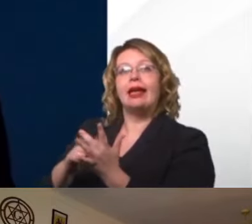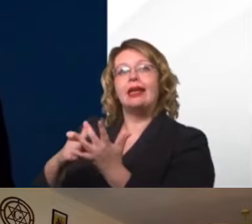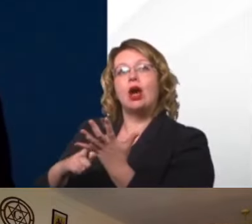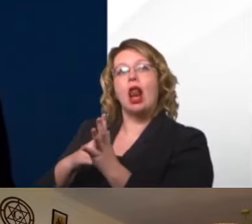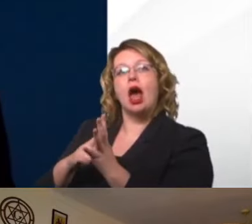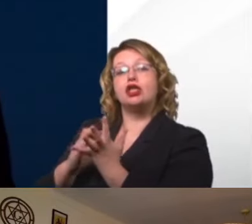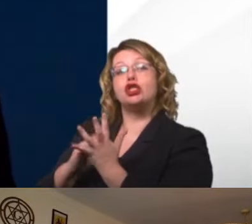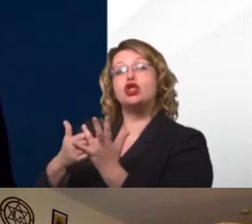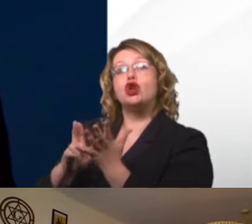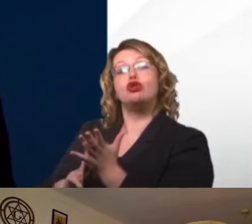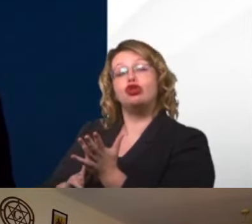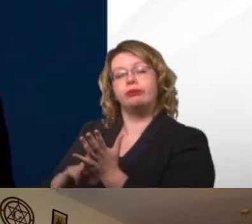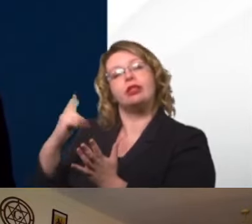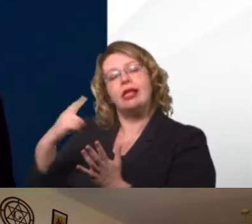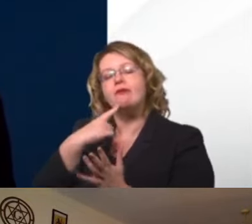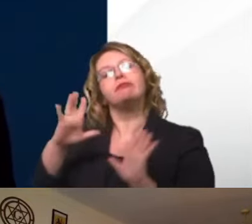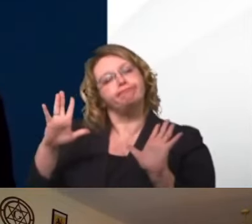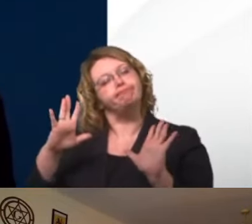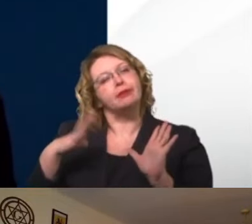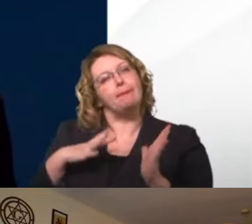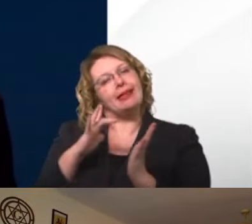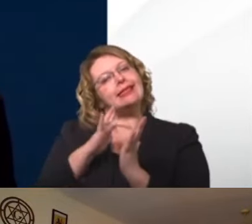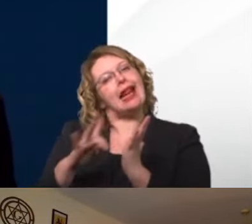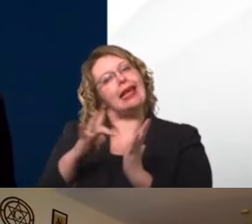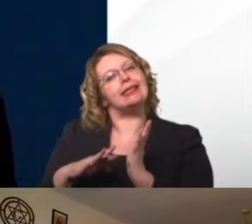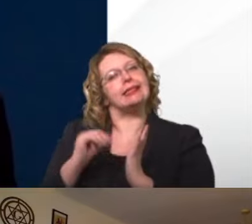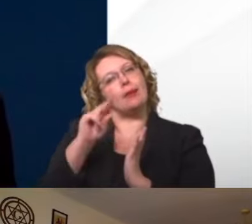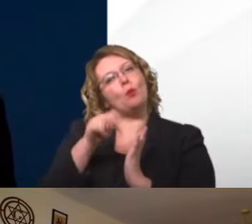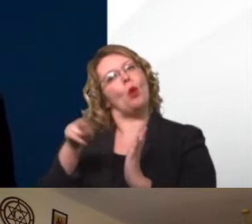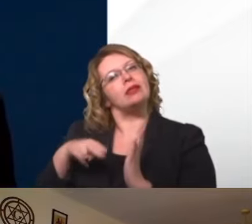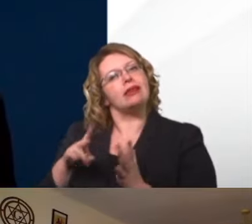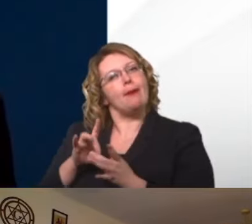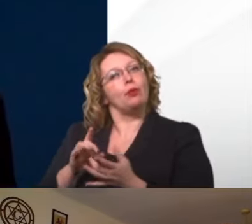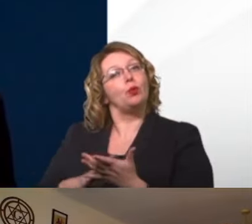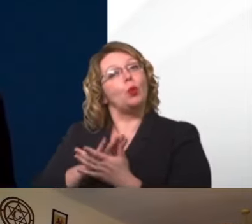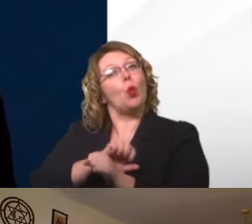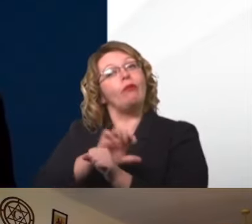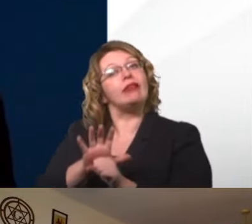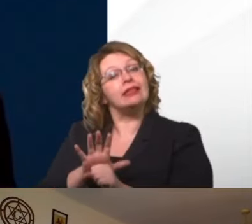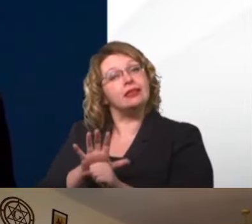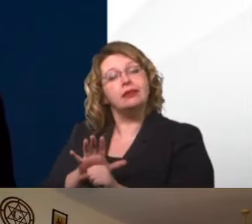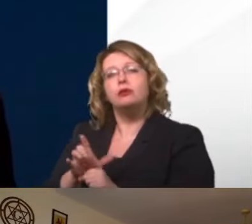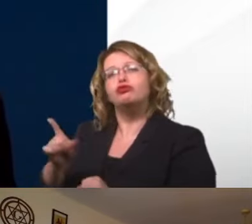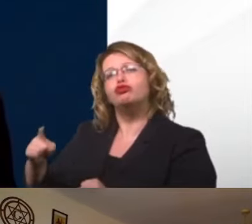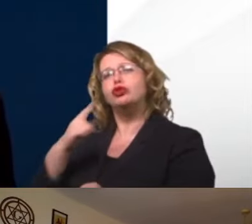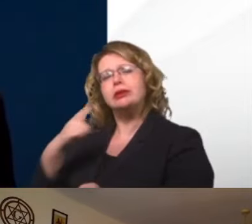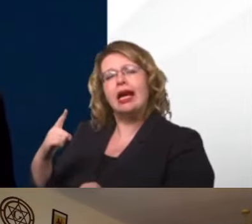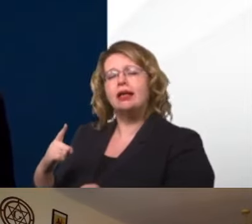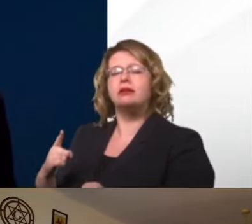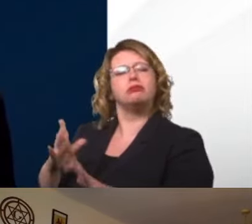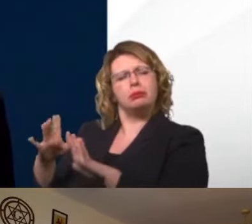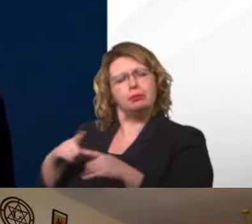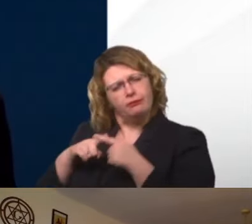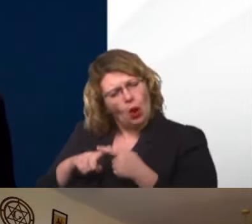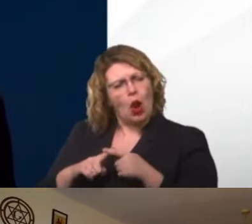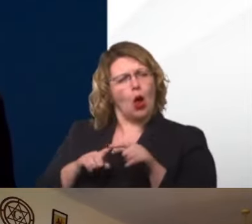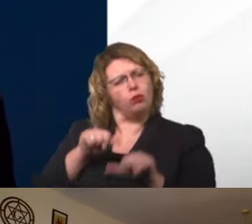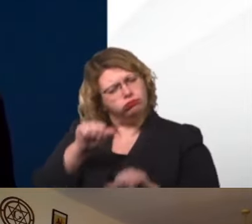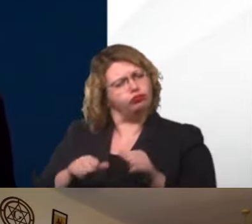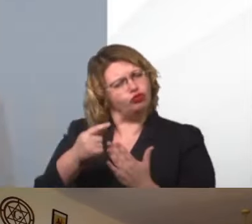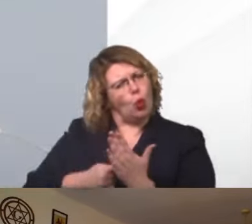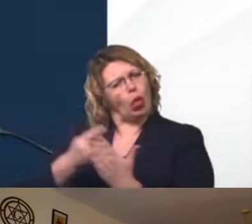The former First Minister of Scotland said she didn't make decisions in informal ways and followed rules about